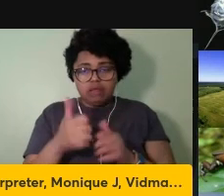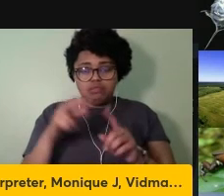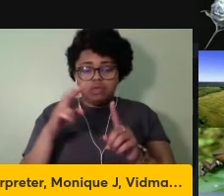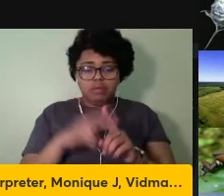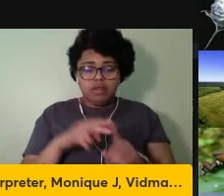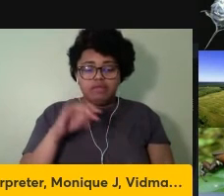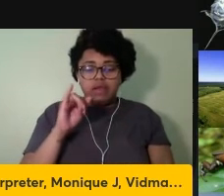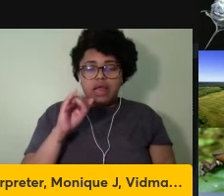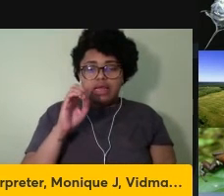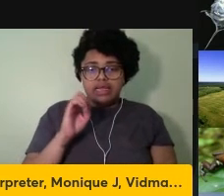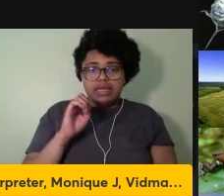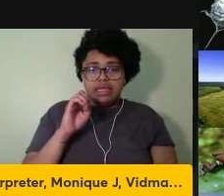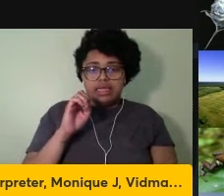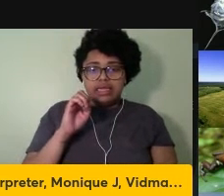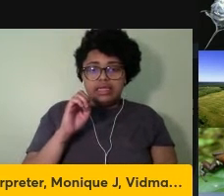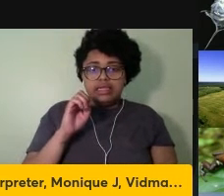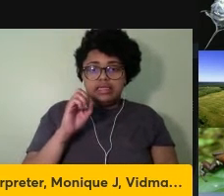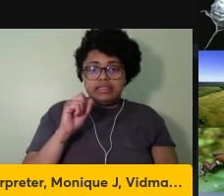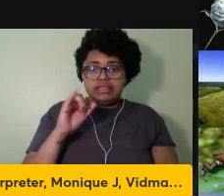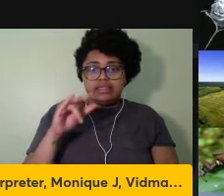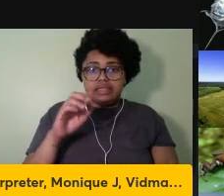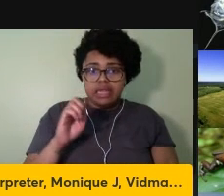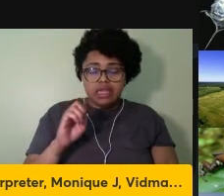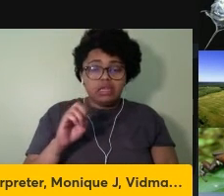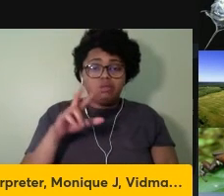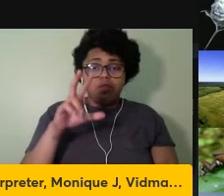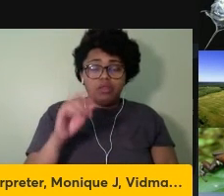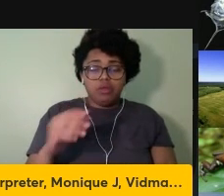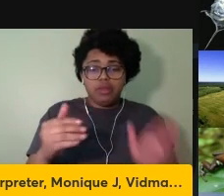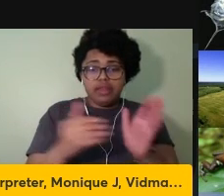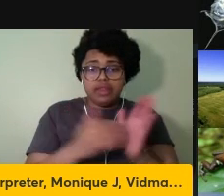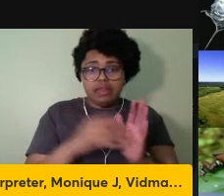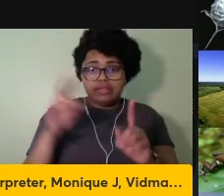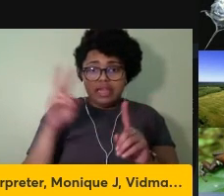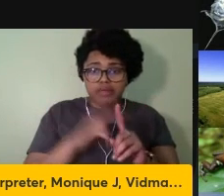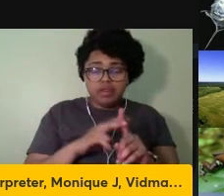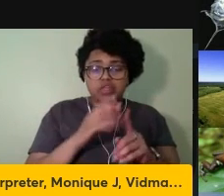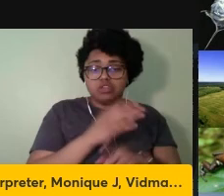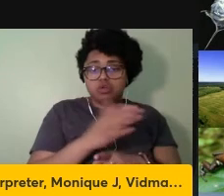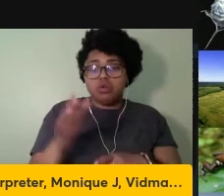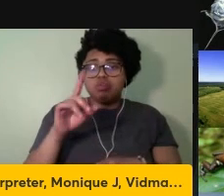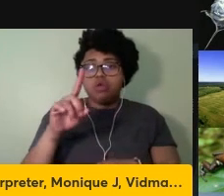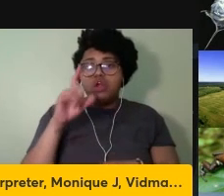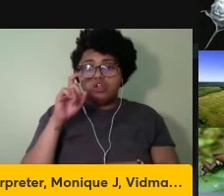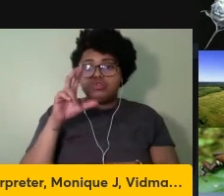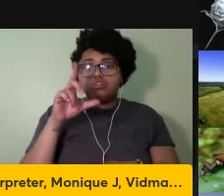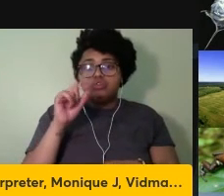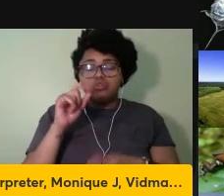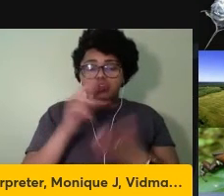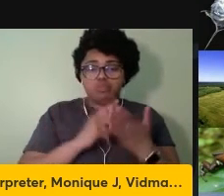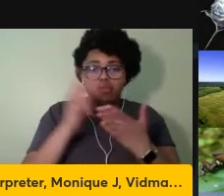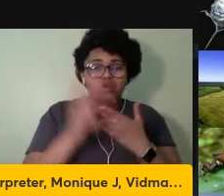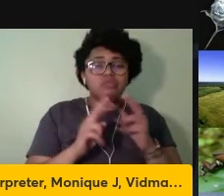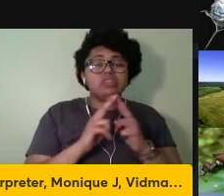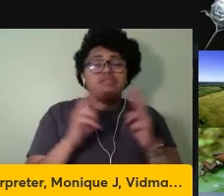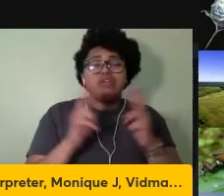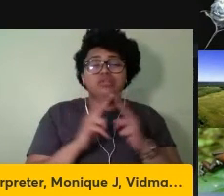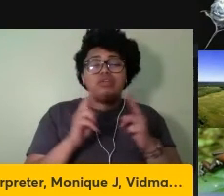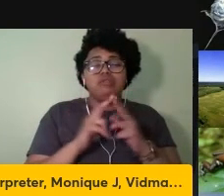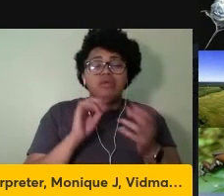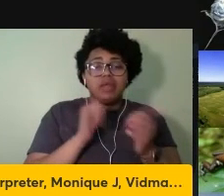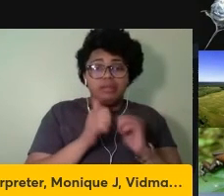upwards of 30,000 applications across 120 programs. It's very, very competitive. It's